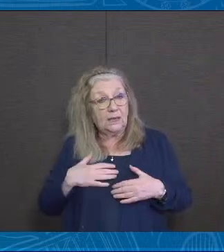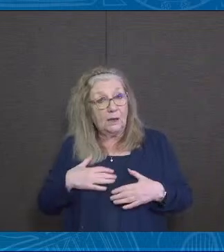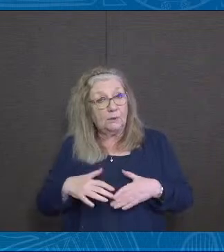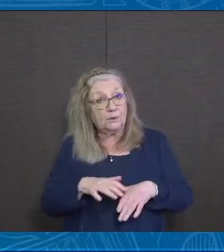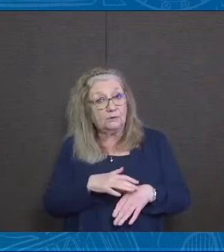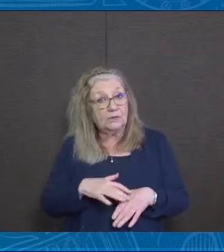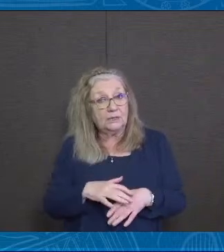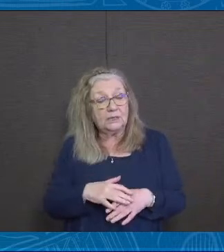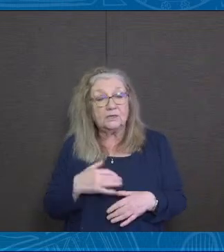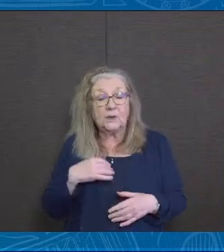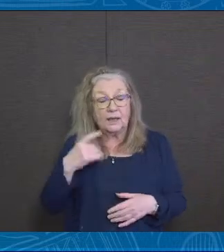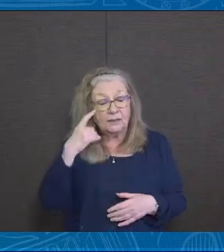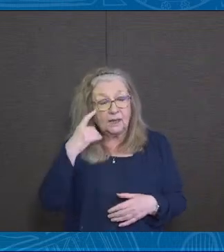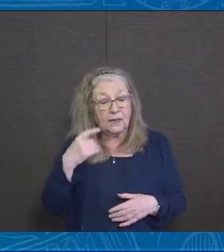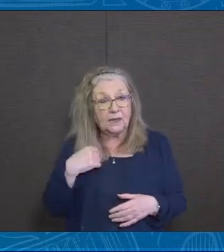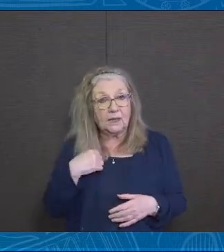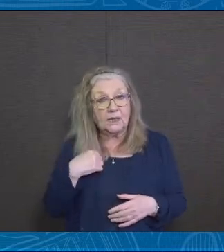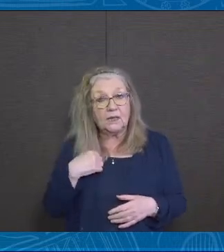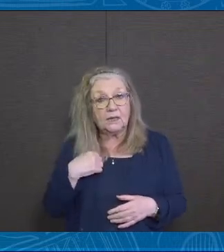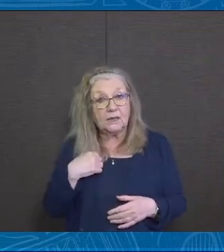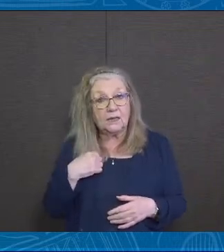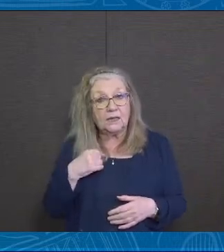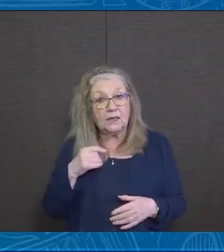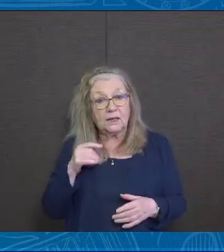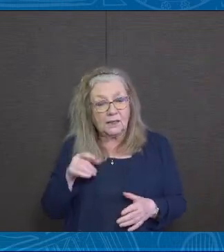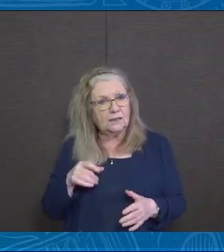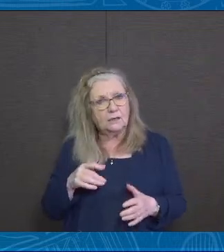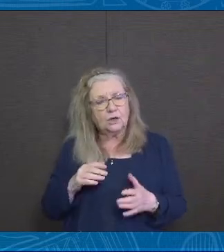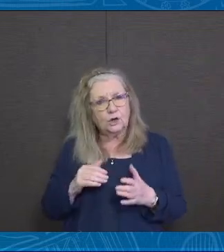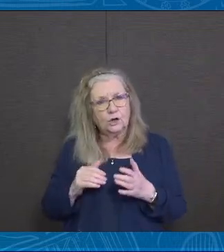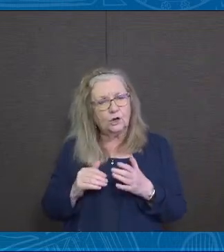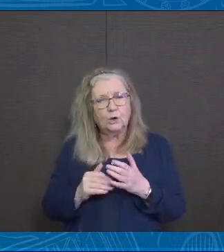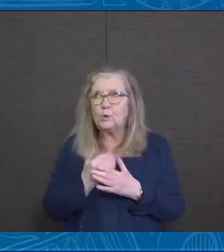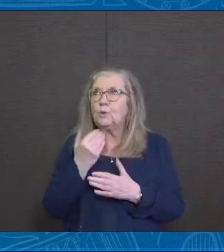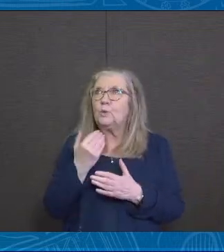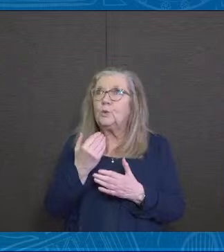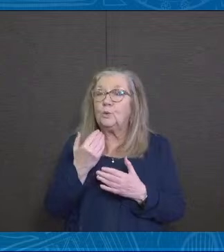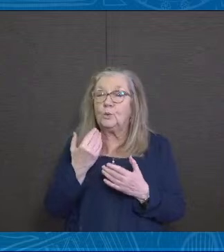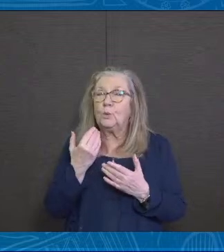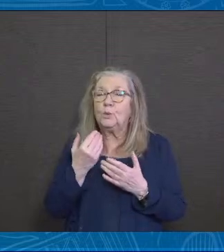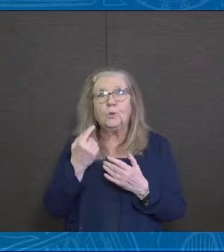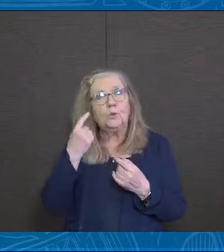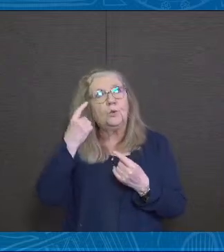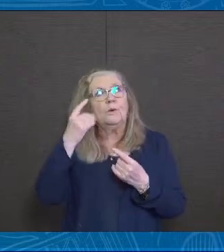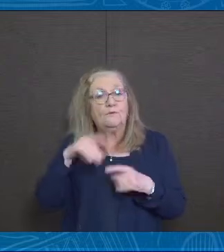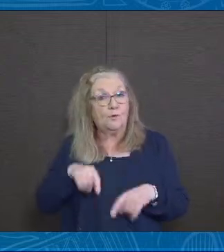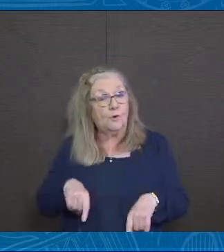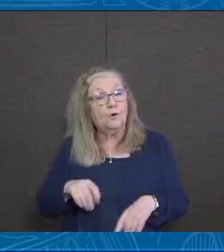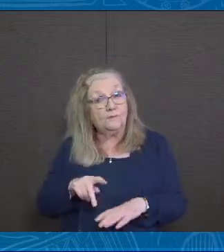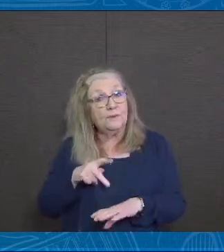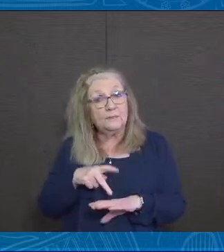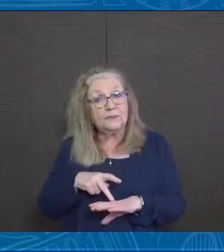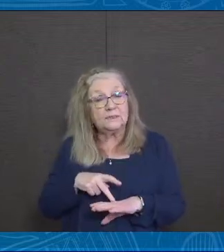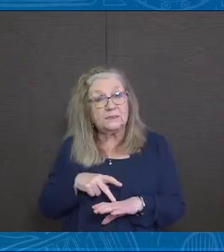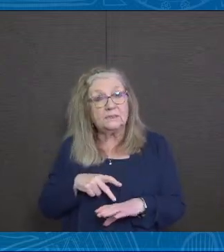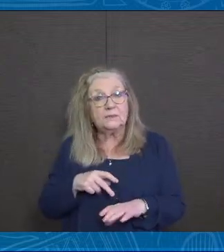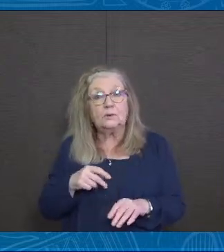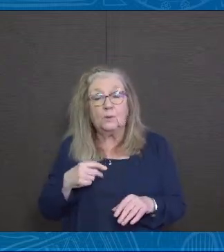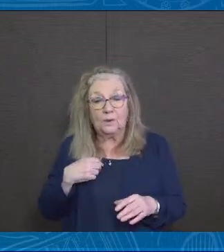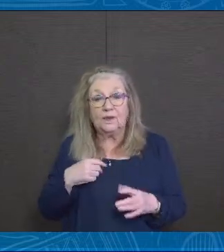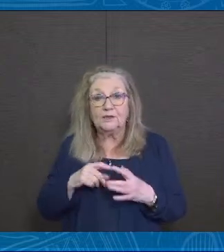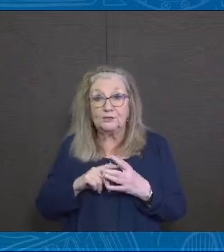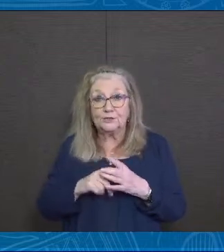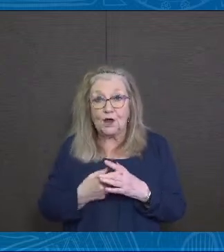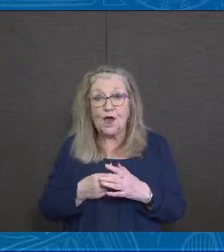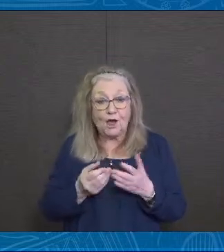countrymen. So I think that's a new development for the Philippines, and we have already started on that roadmap, on